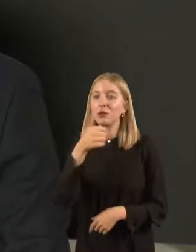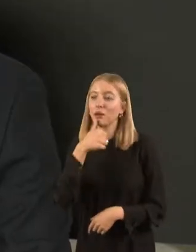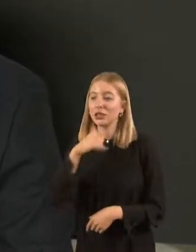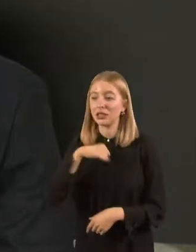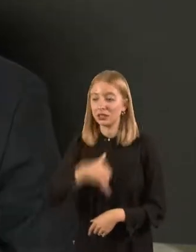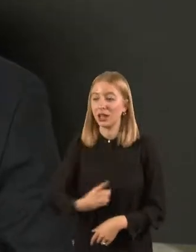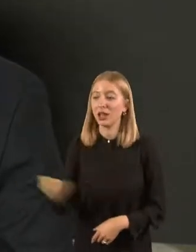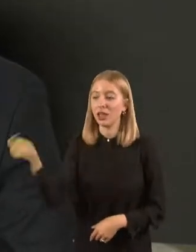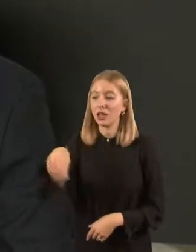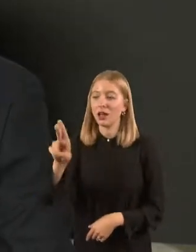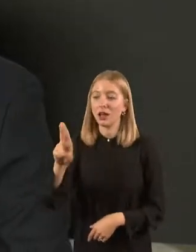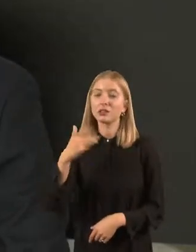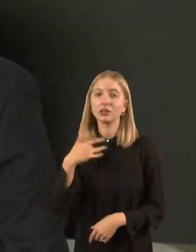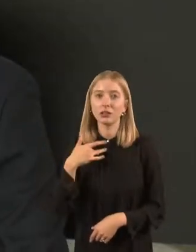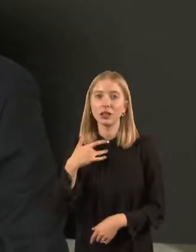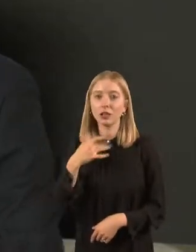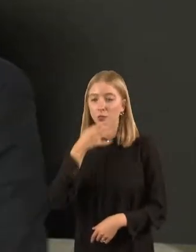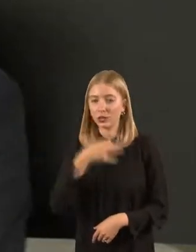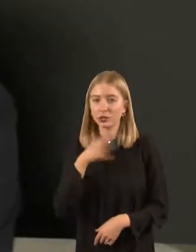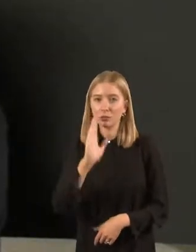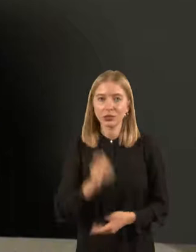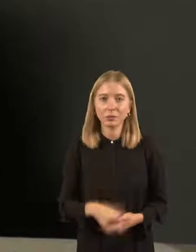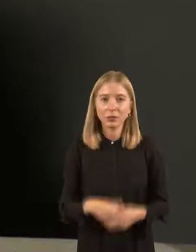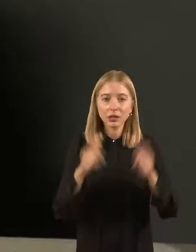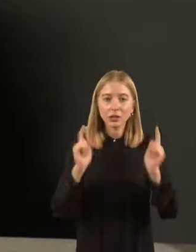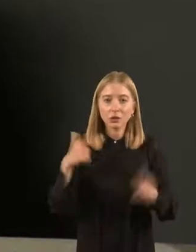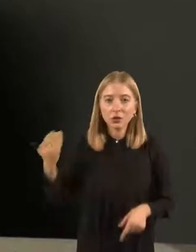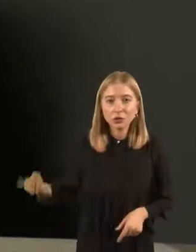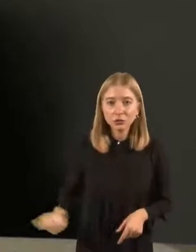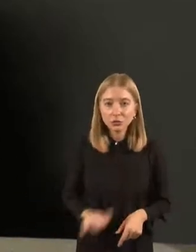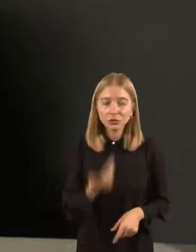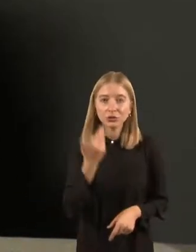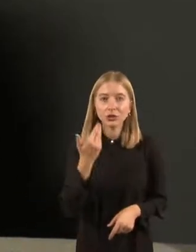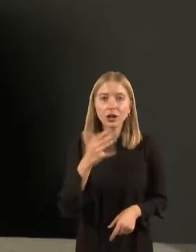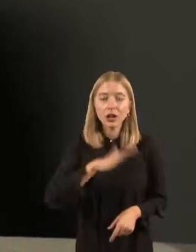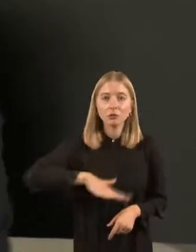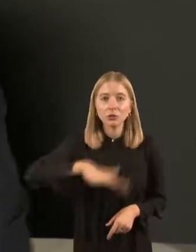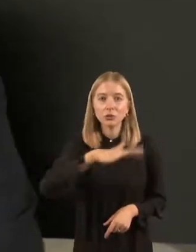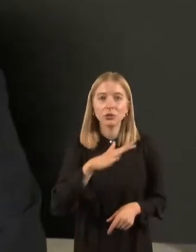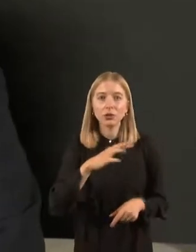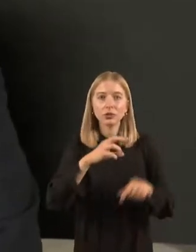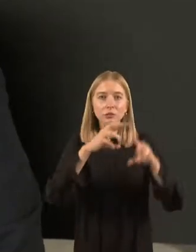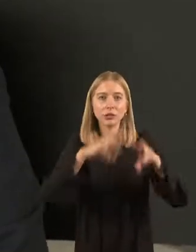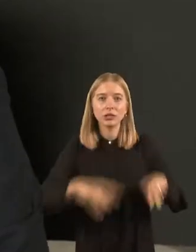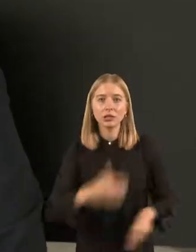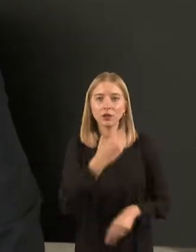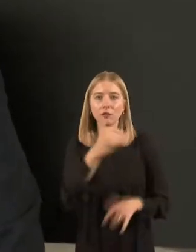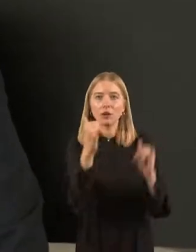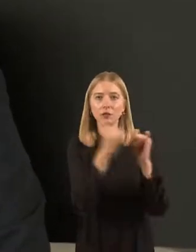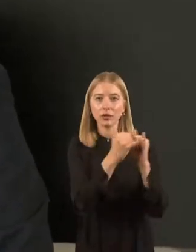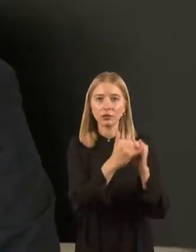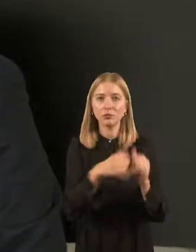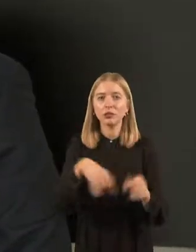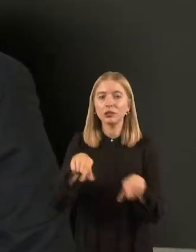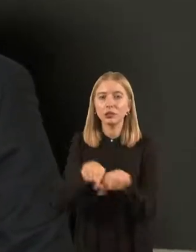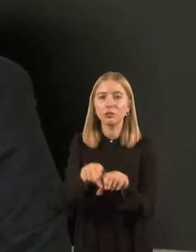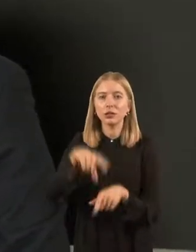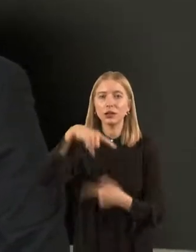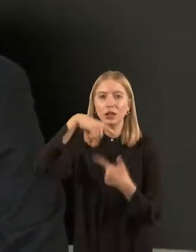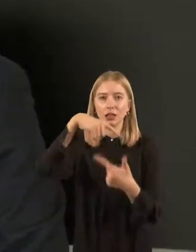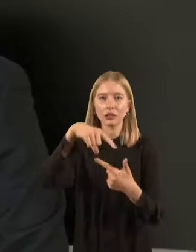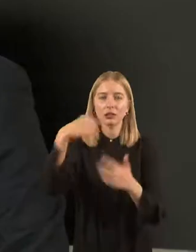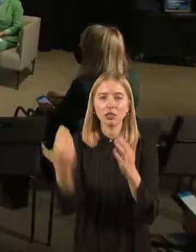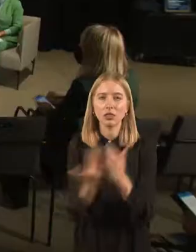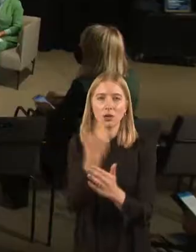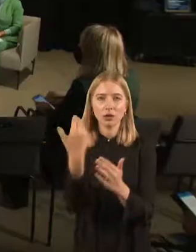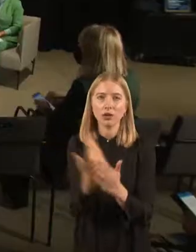be a prophet in your own land, but perhaps our guest perhaps will share his opinion.